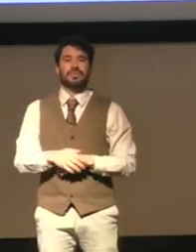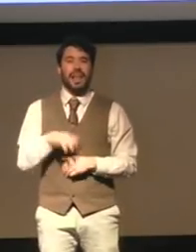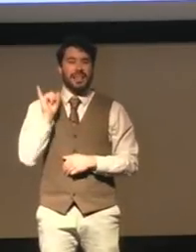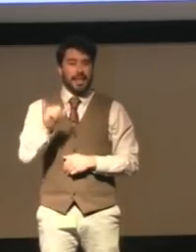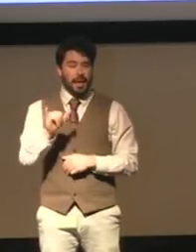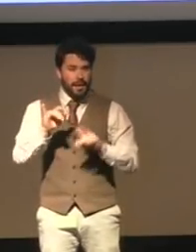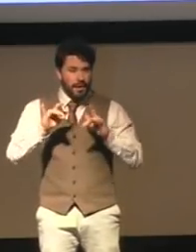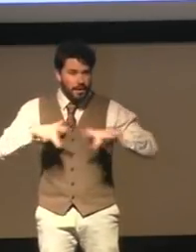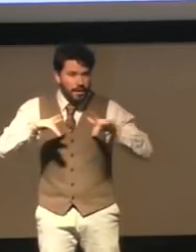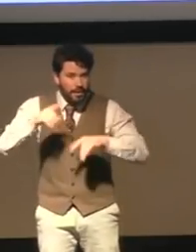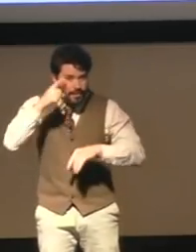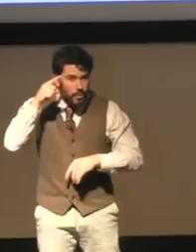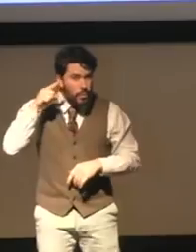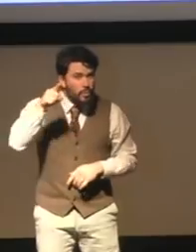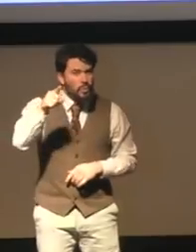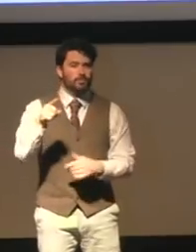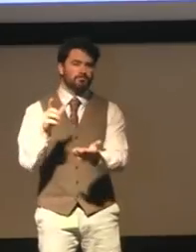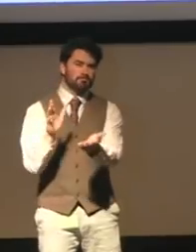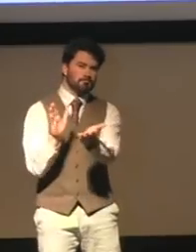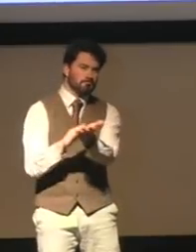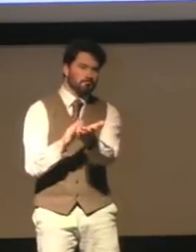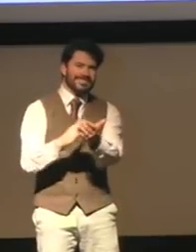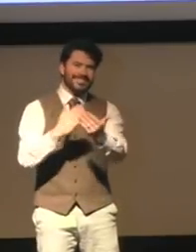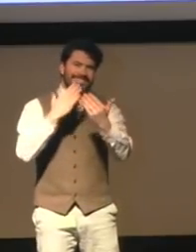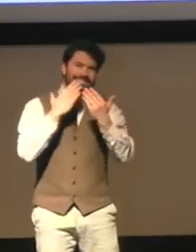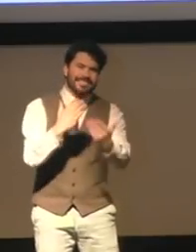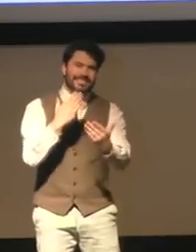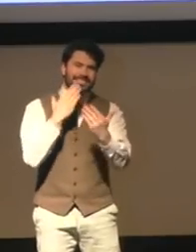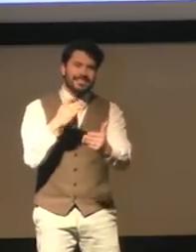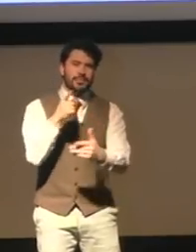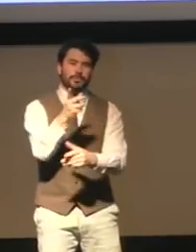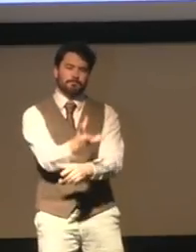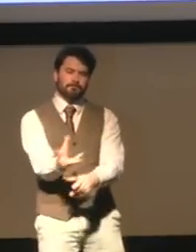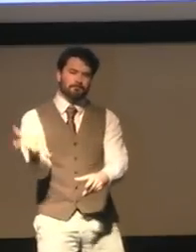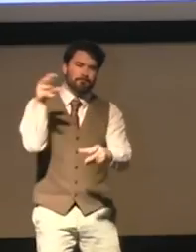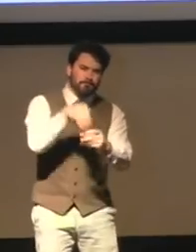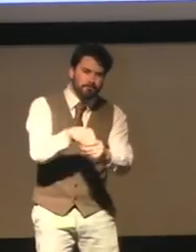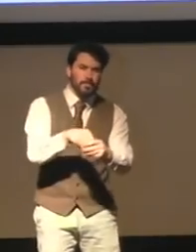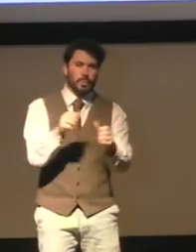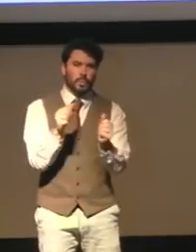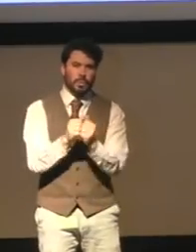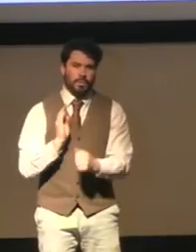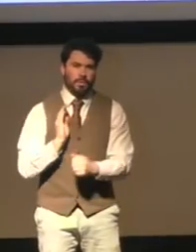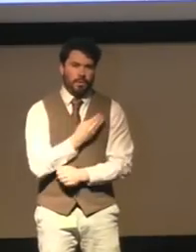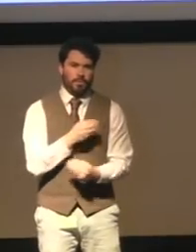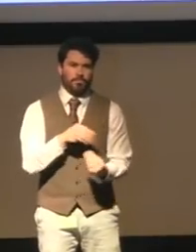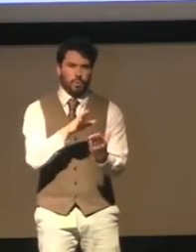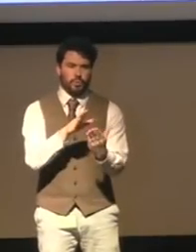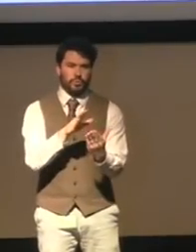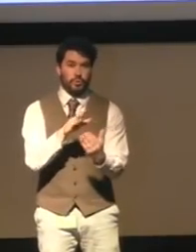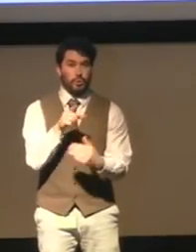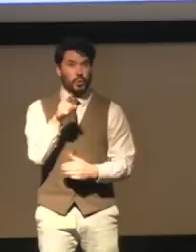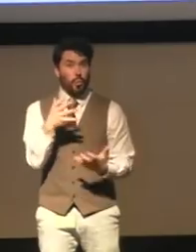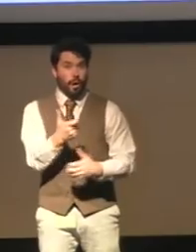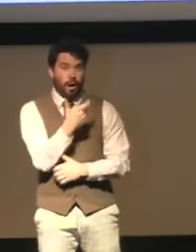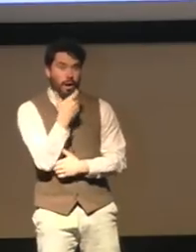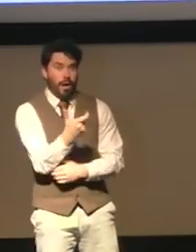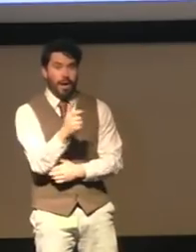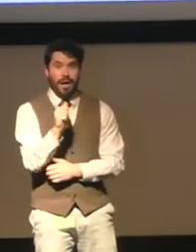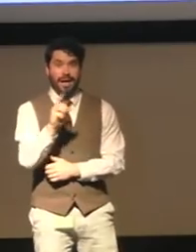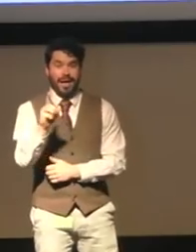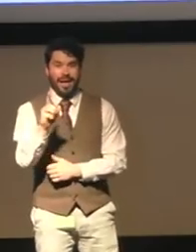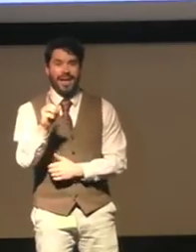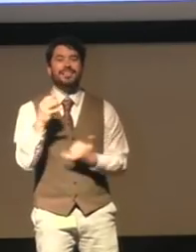have all of you who have played such a major part of our tripartite mission. To get a sneak preview of this ad, look for the link in